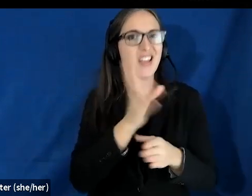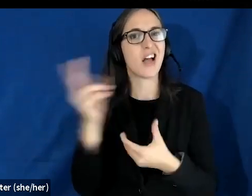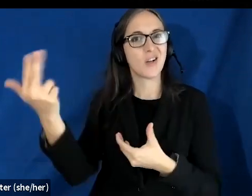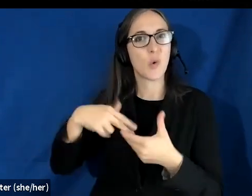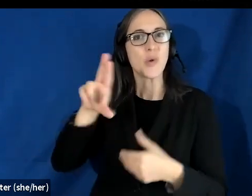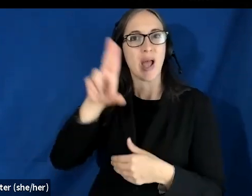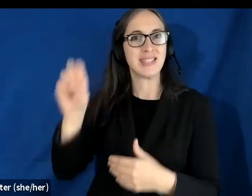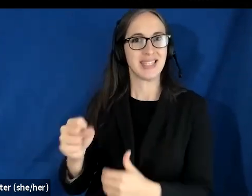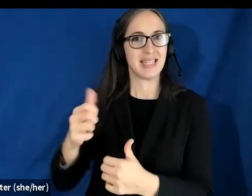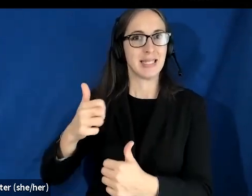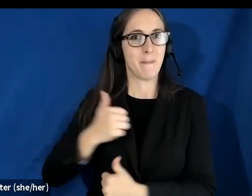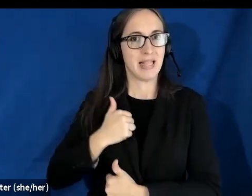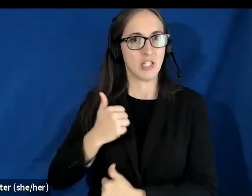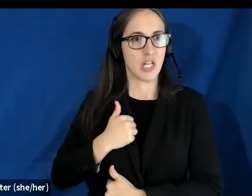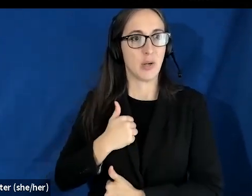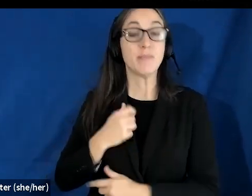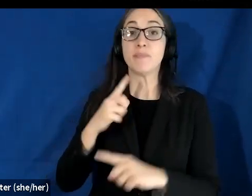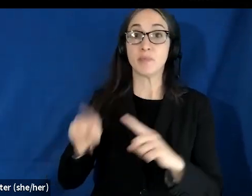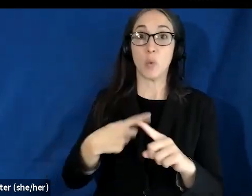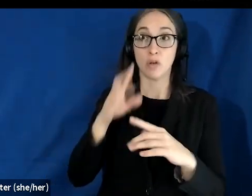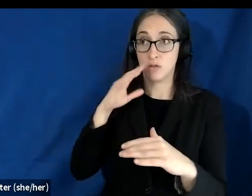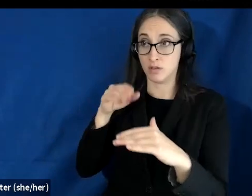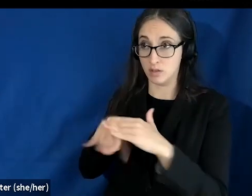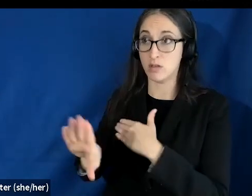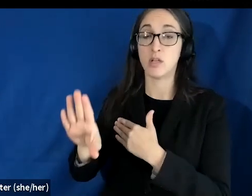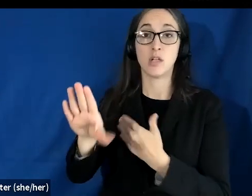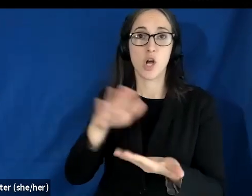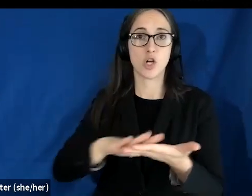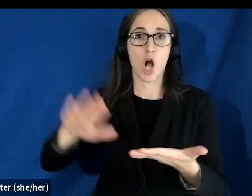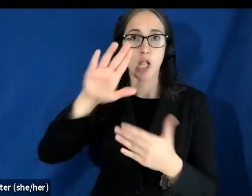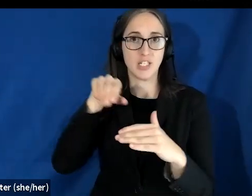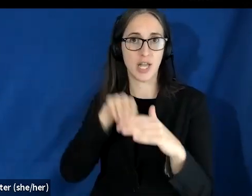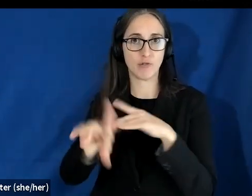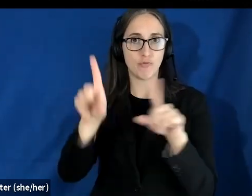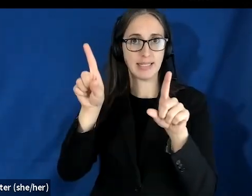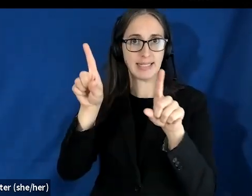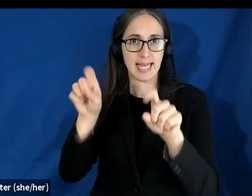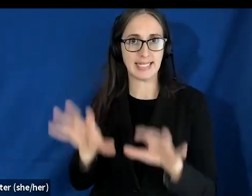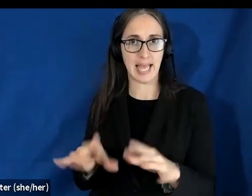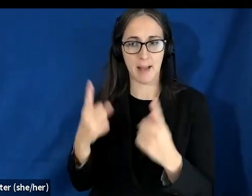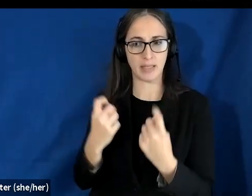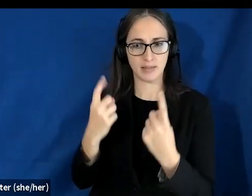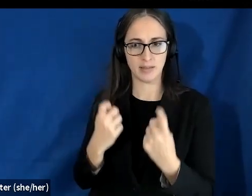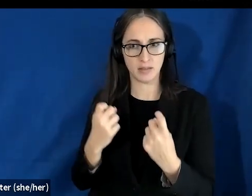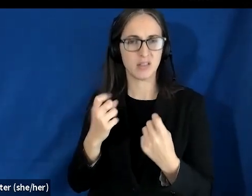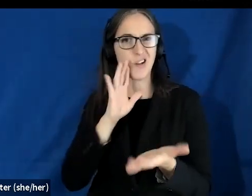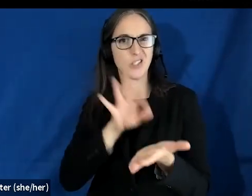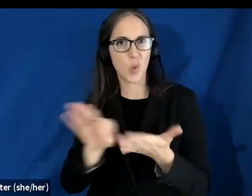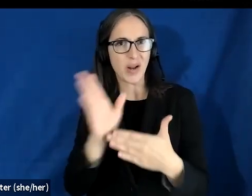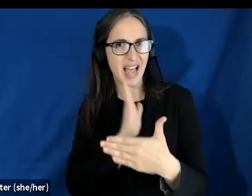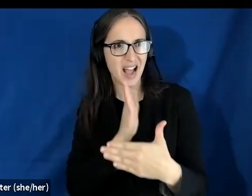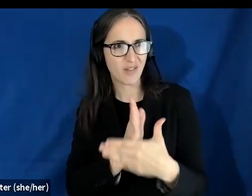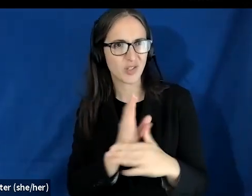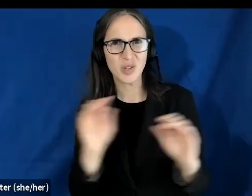I took the college entrance exam, I scored average, but nobody knew why. Nobody even asked me why. Like, wait a minute, you